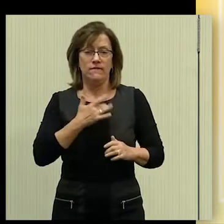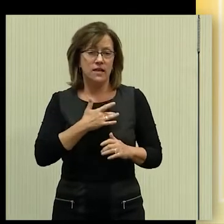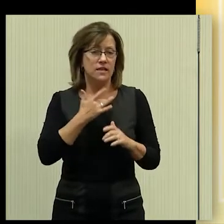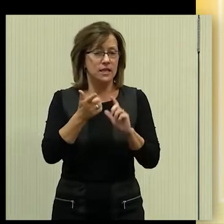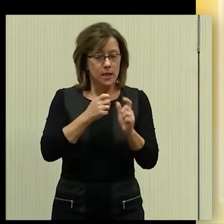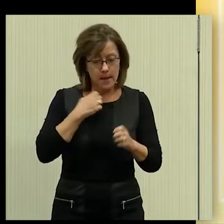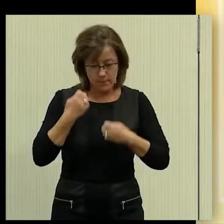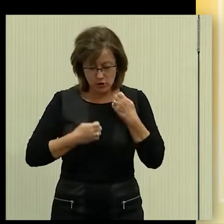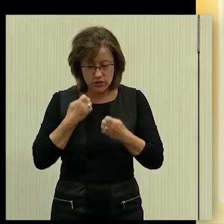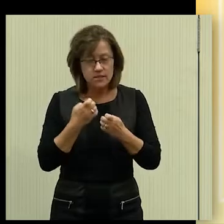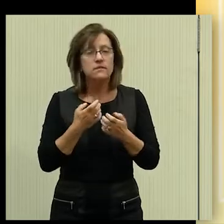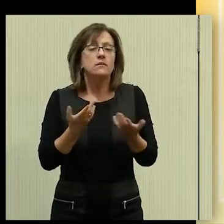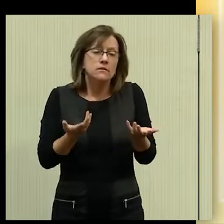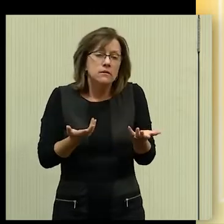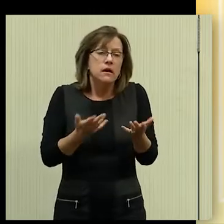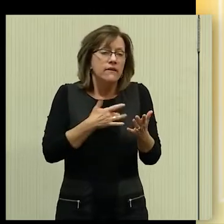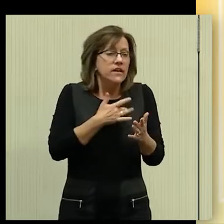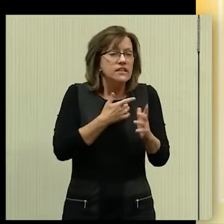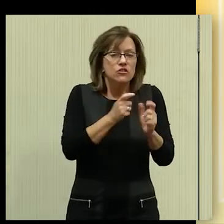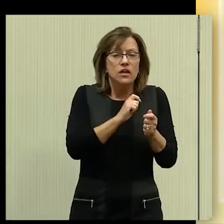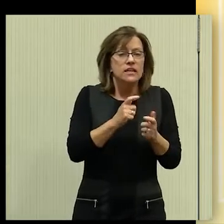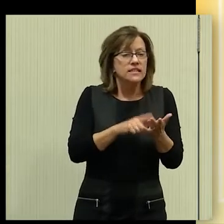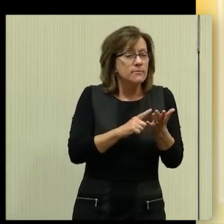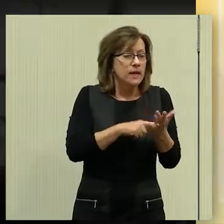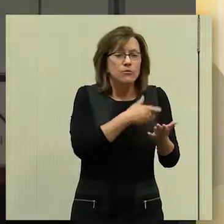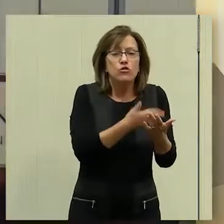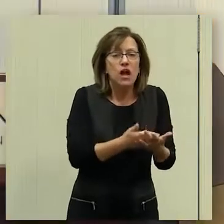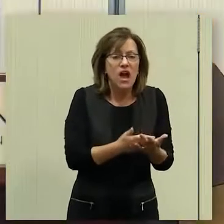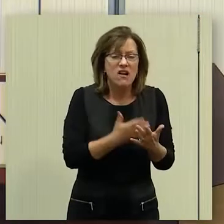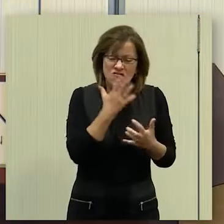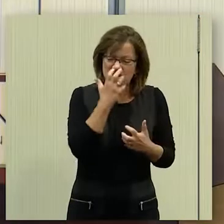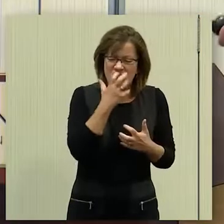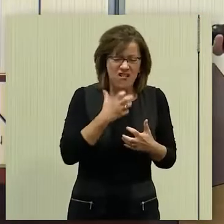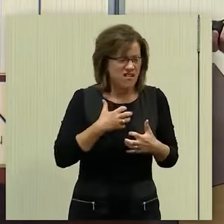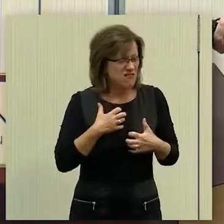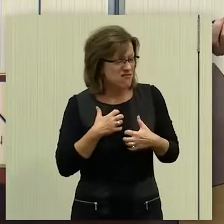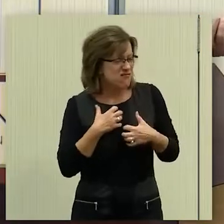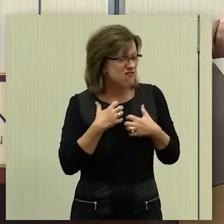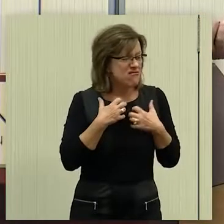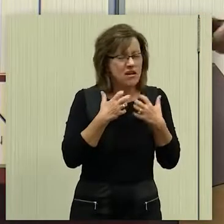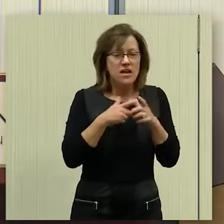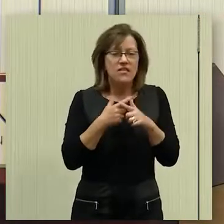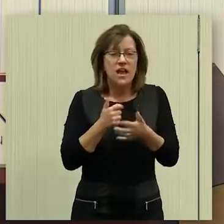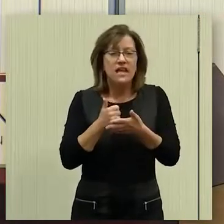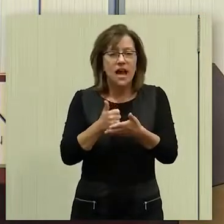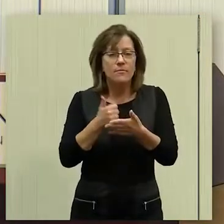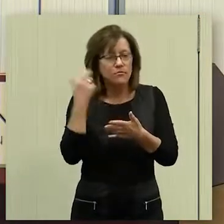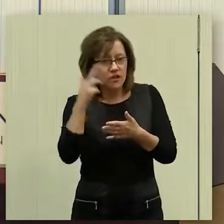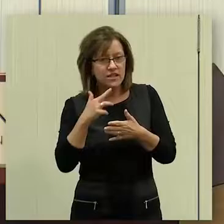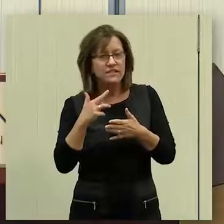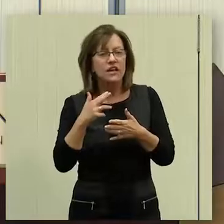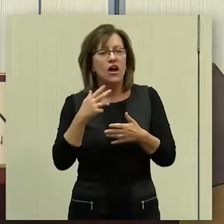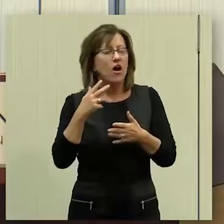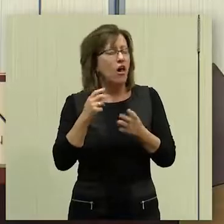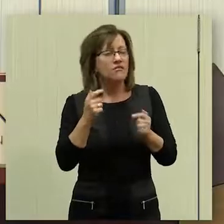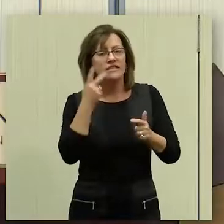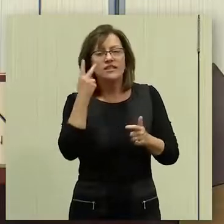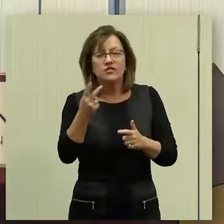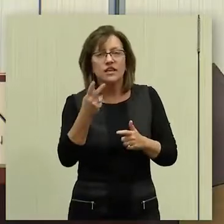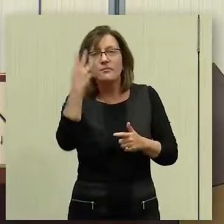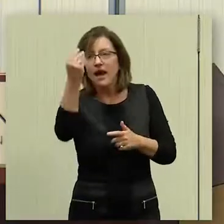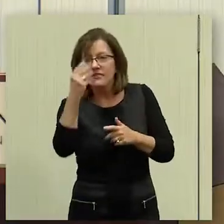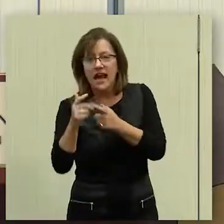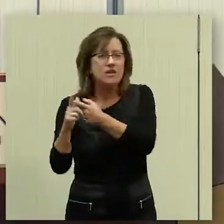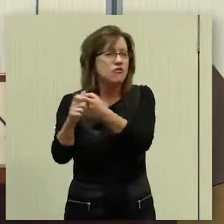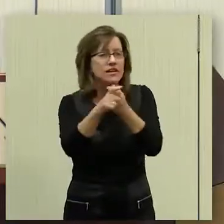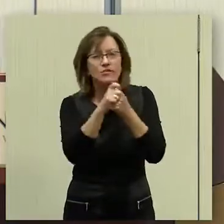change. So some kids come in the morning and they're mad and grumpy, but helping them realize when all of a sudden you see them out in the playground and they're running around playing kickball and